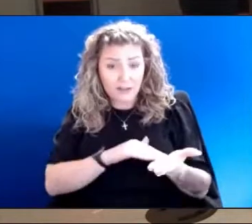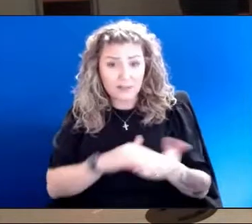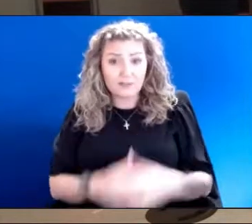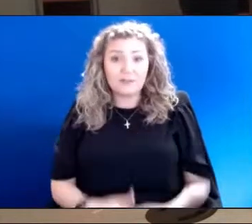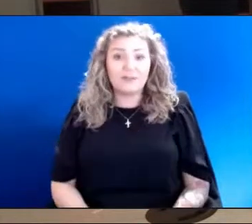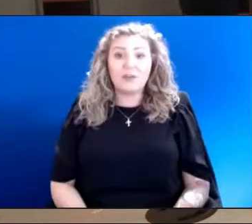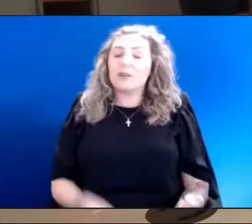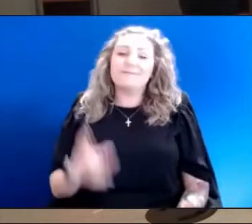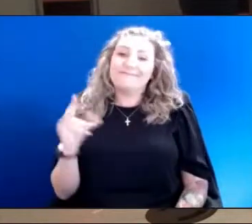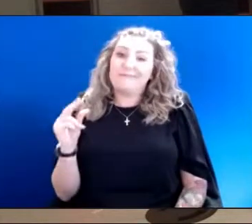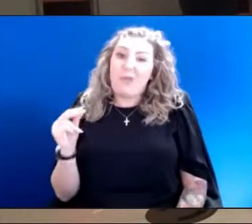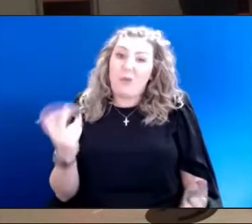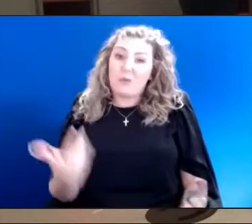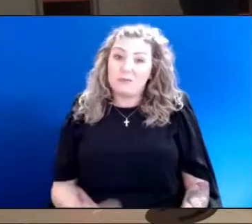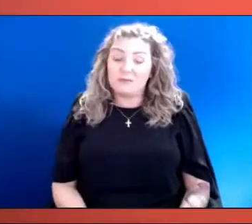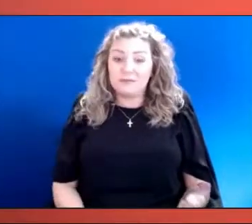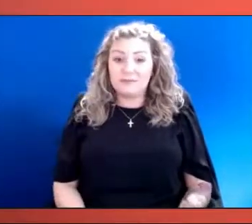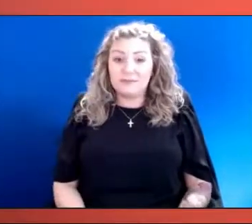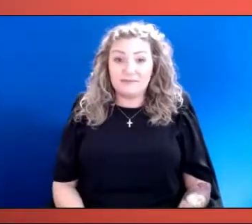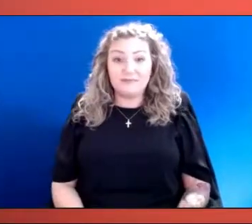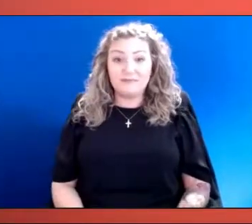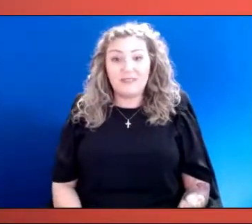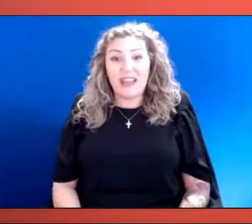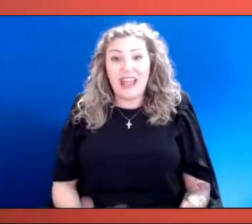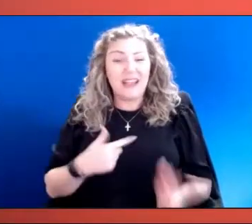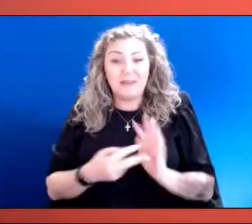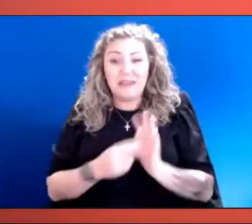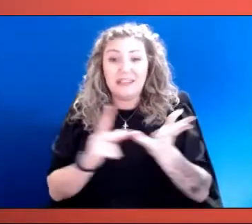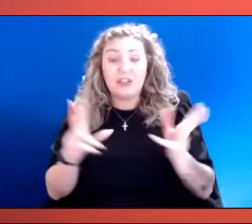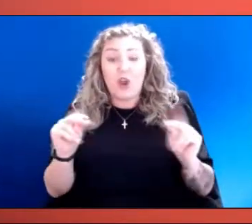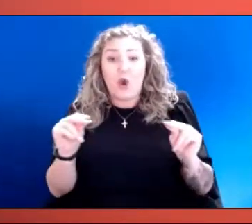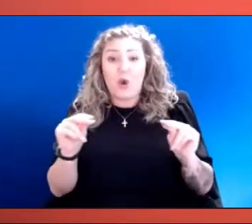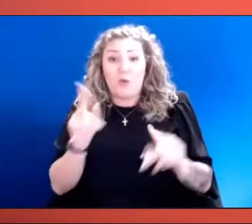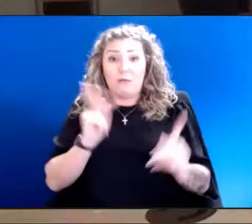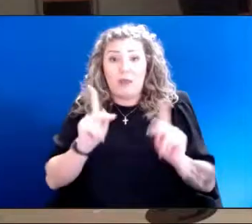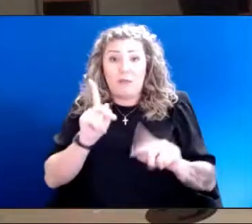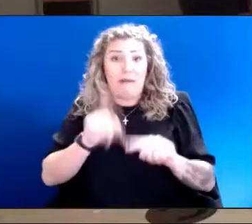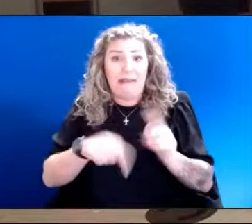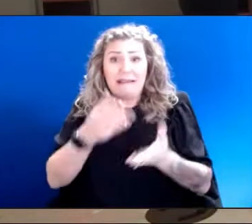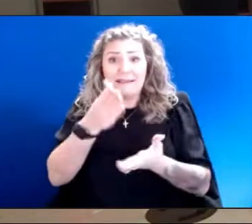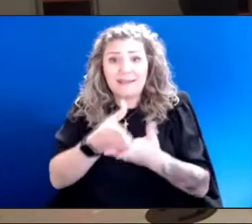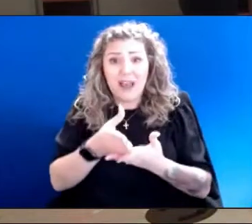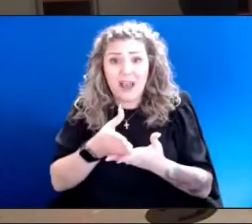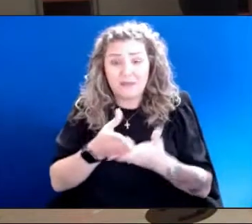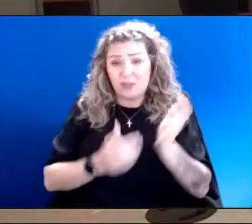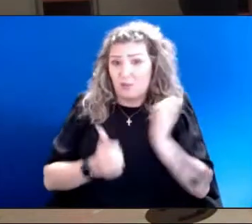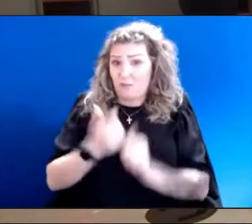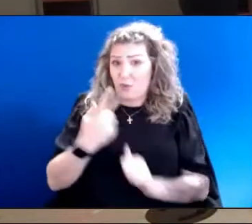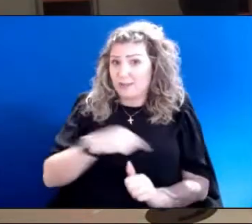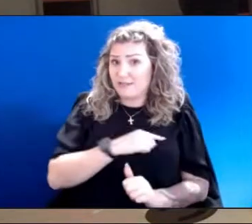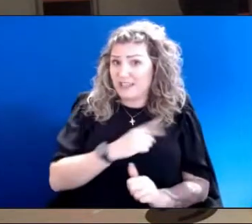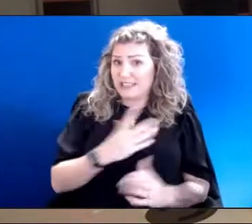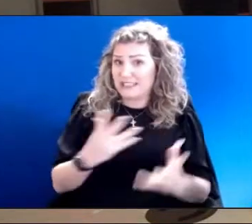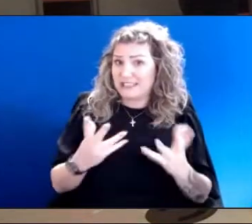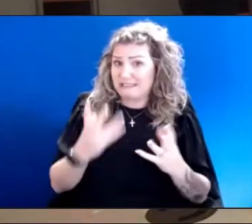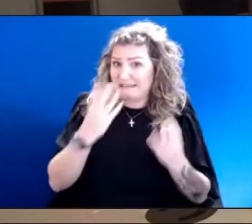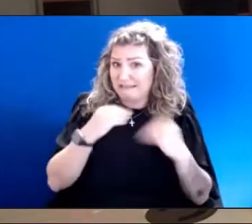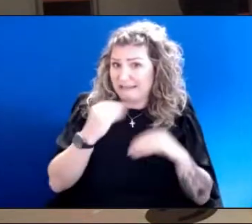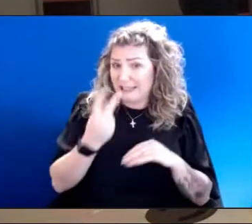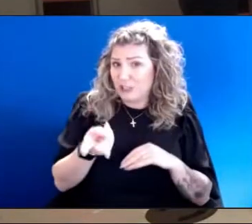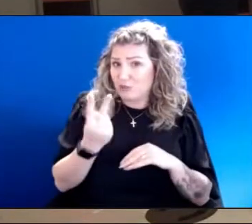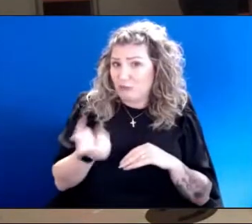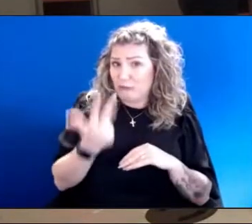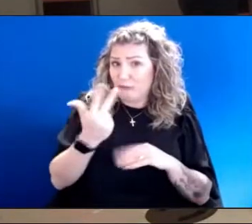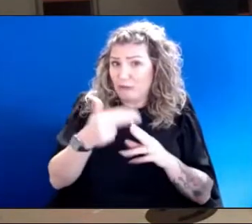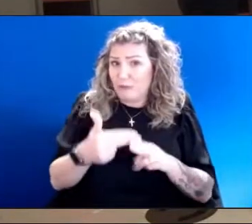No. So, no, I mean, no. People can't stop. So most of us are eating 2 to 3 pounds of sugar a week,